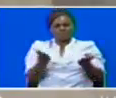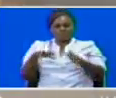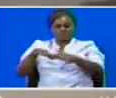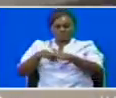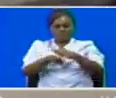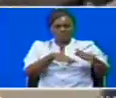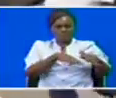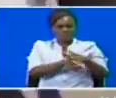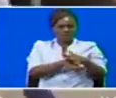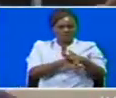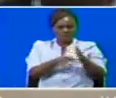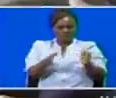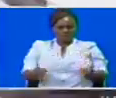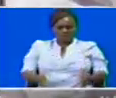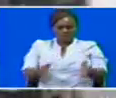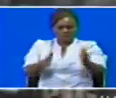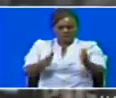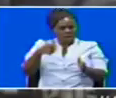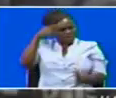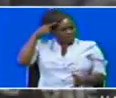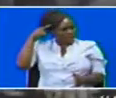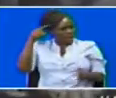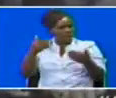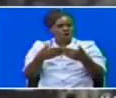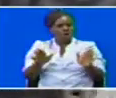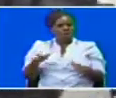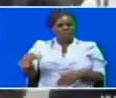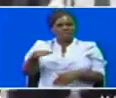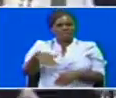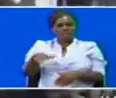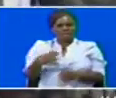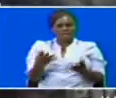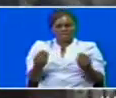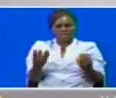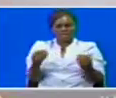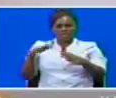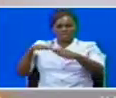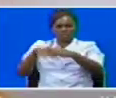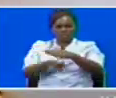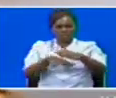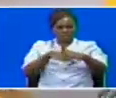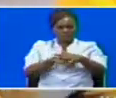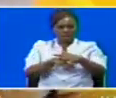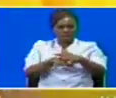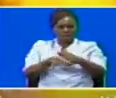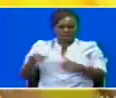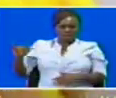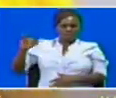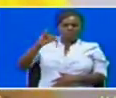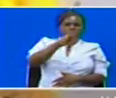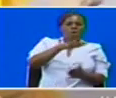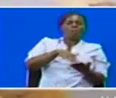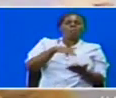infrastructure by tarmacking the Lamu-Malindi Road will open up the area for easy accessibility and increased airlines in the